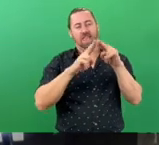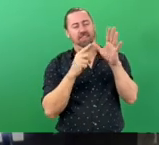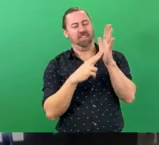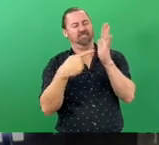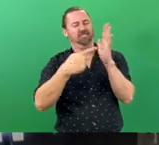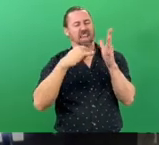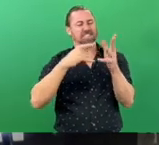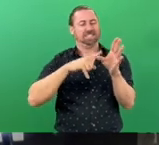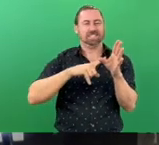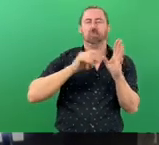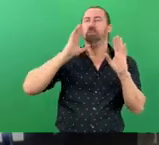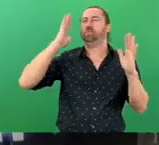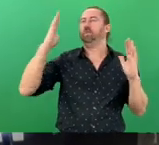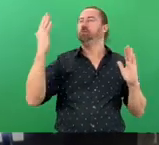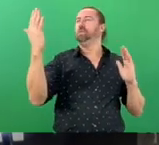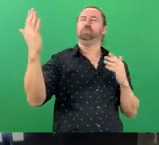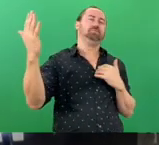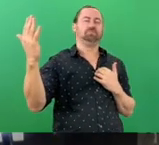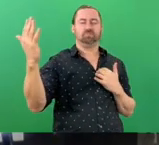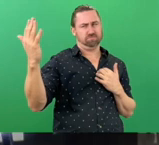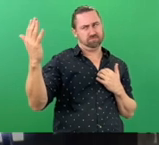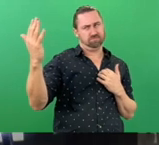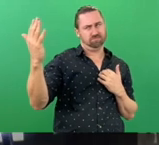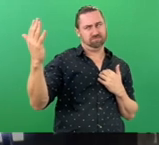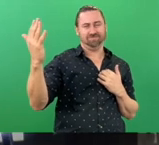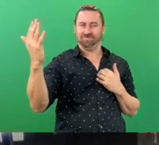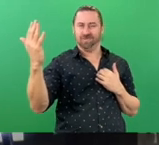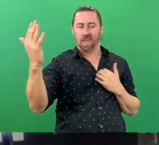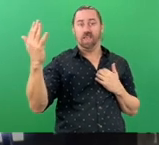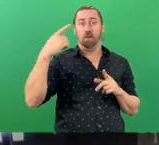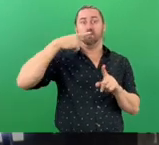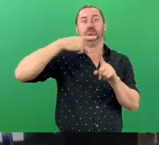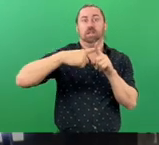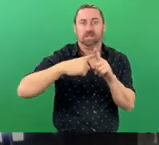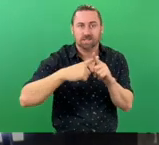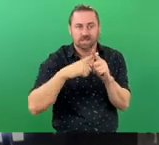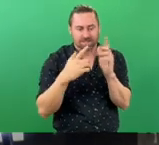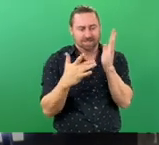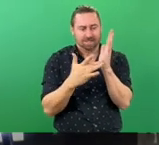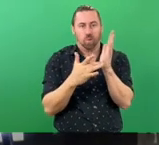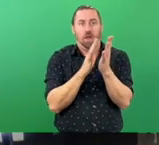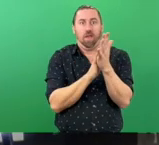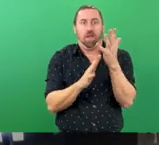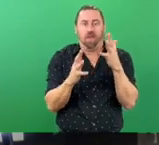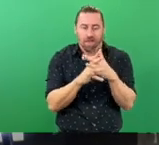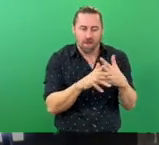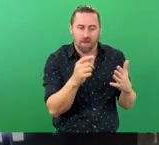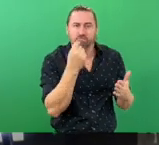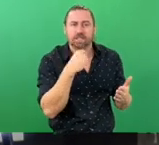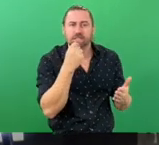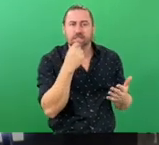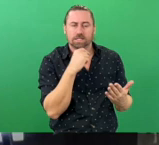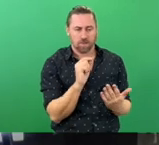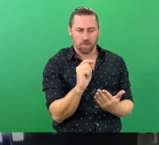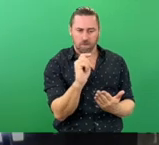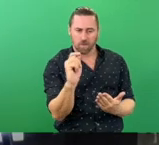fantasy of mirrors, how wonderful they are, and then we mix to that the technical aspects of pencil drawing. And